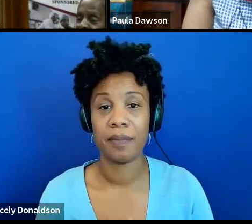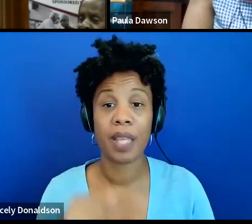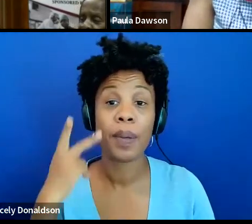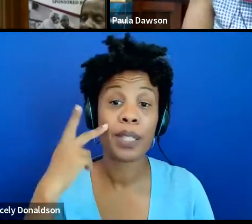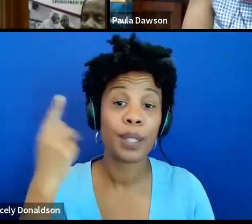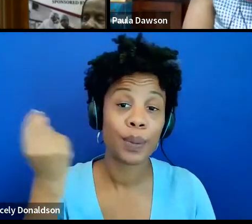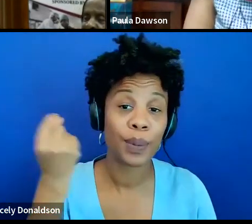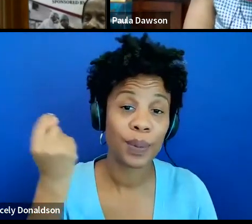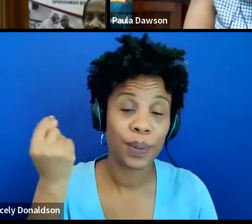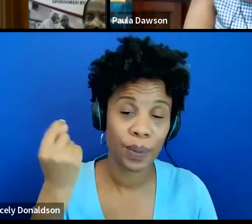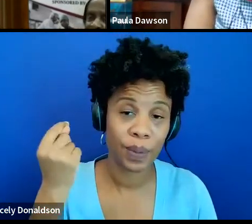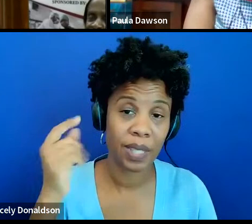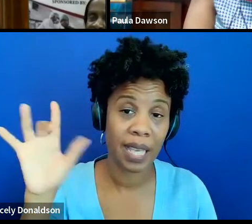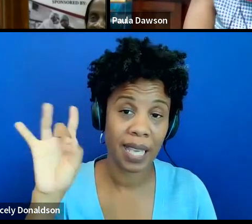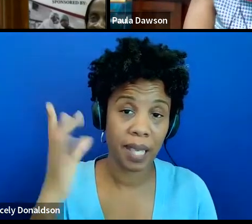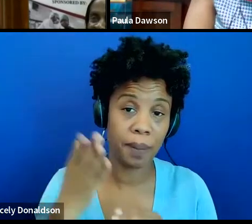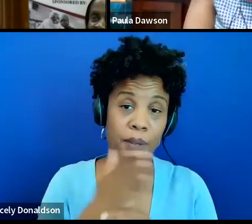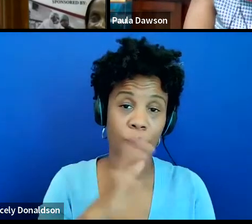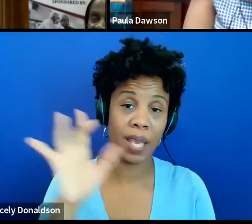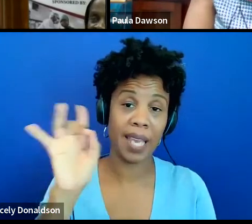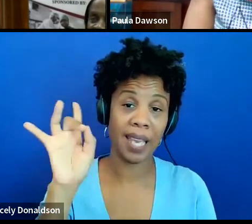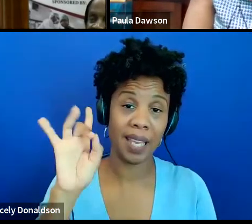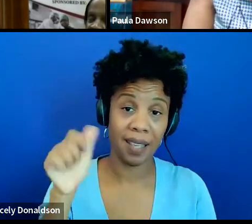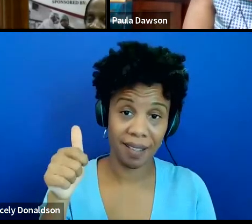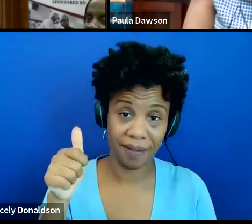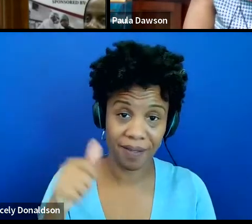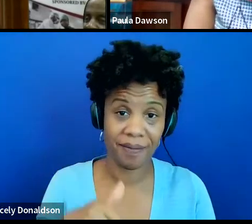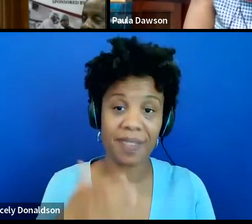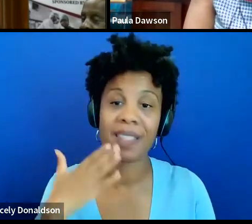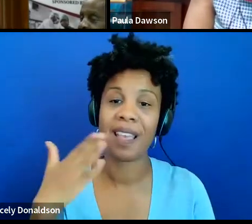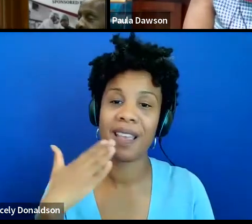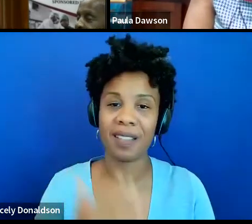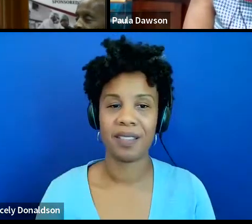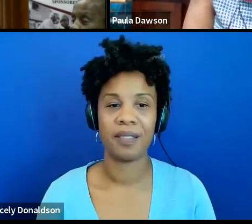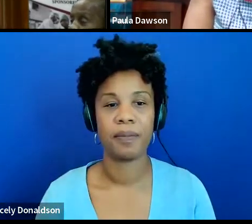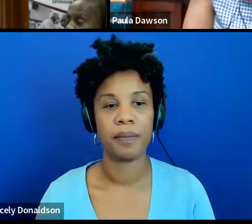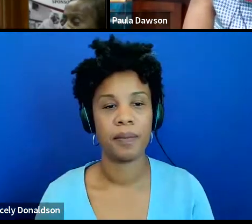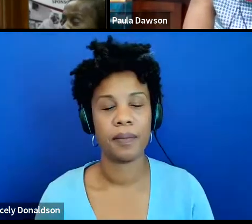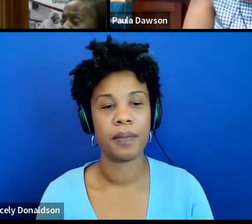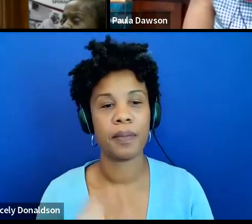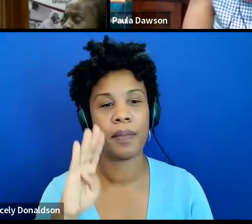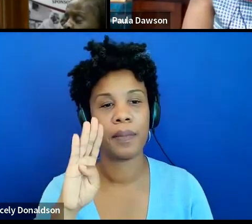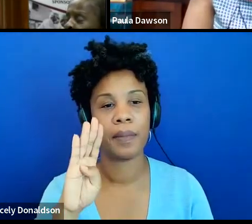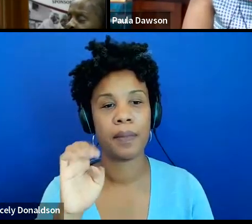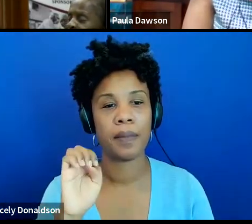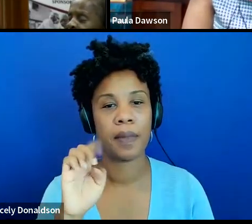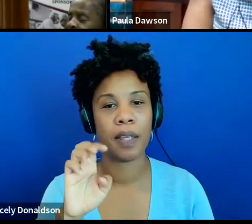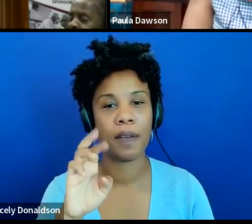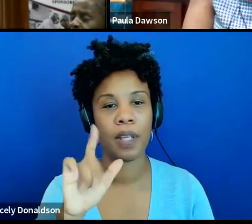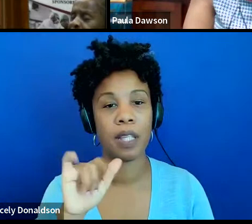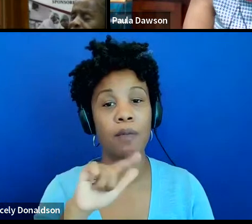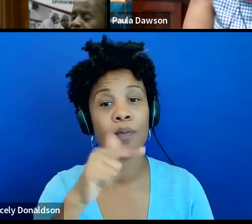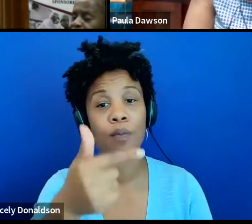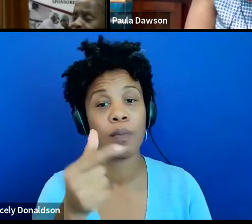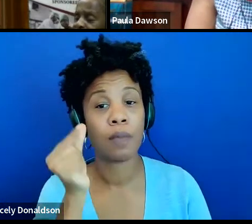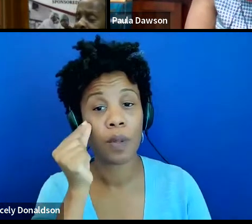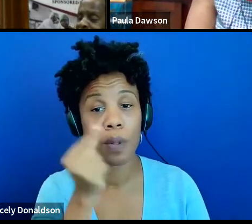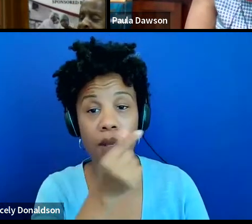on Tuesday at before 8 o'clock. All right. Thanks. Thank you. Gloria, over to you now. Thank